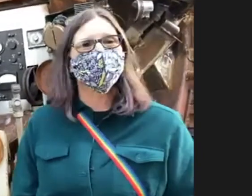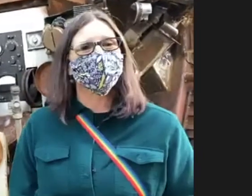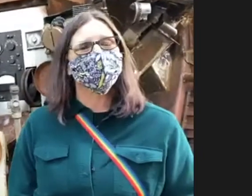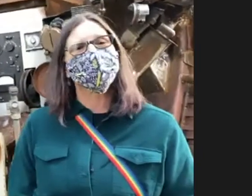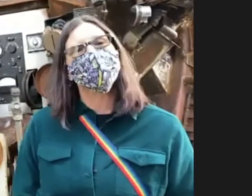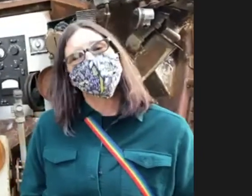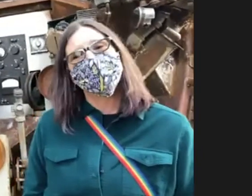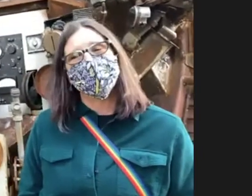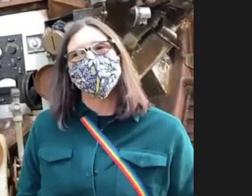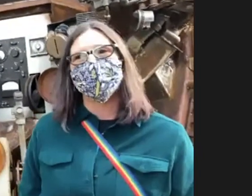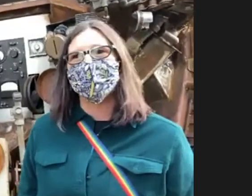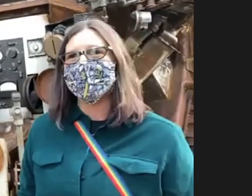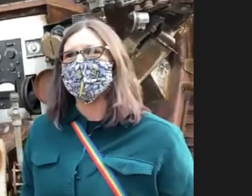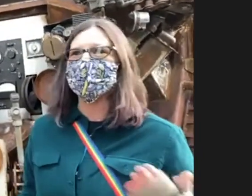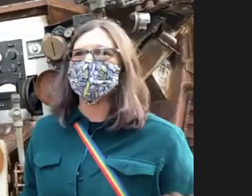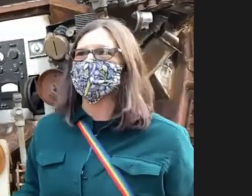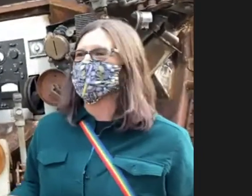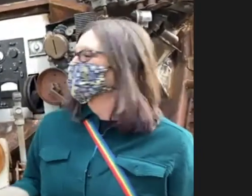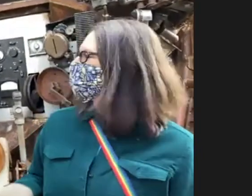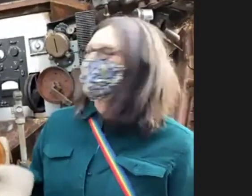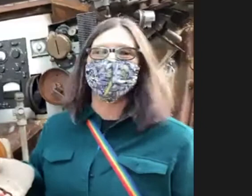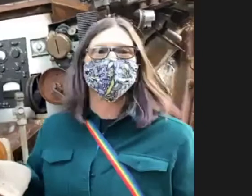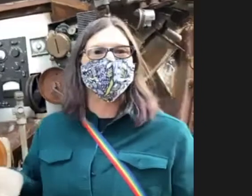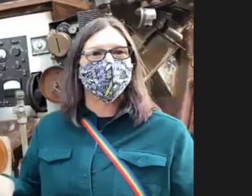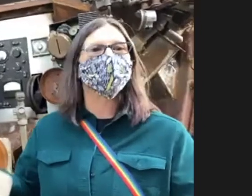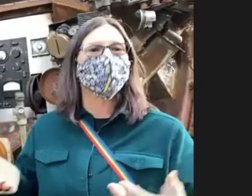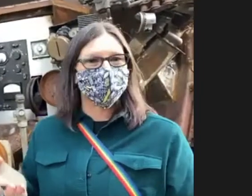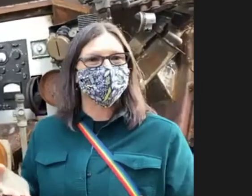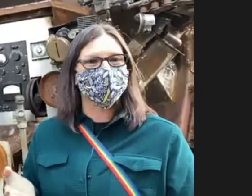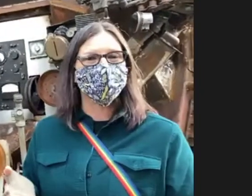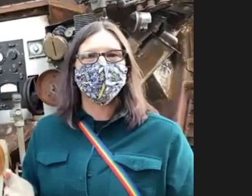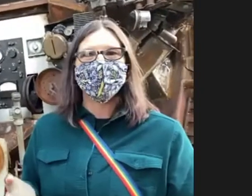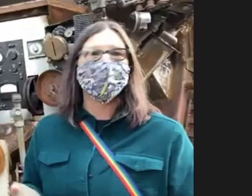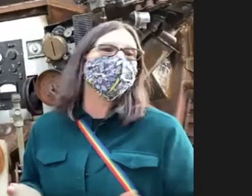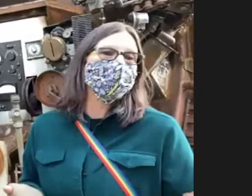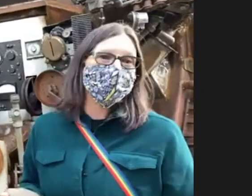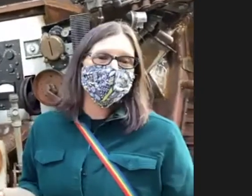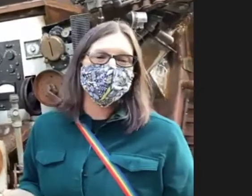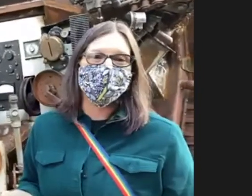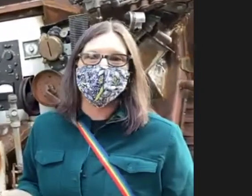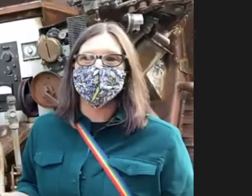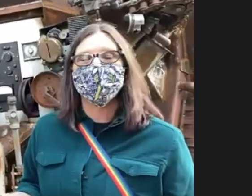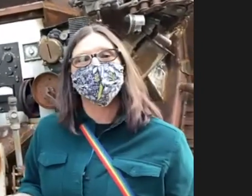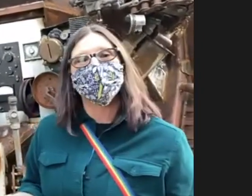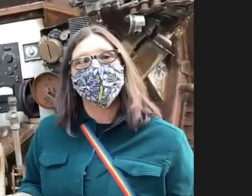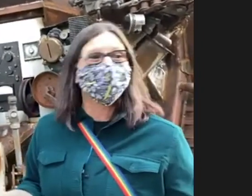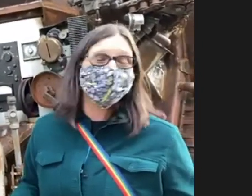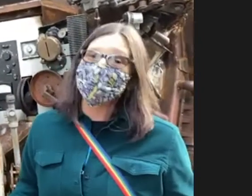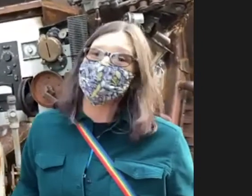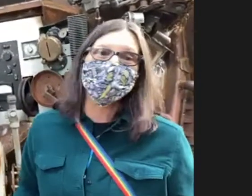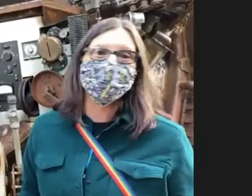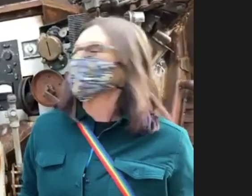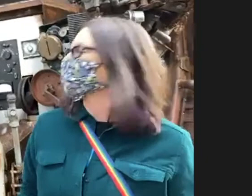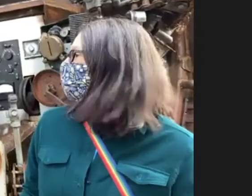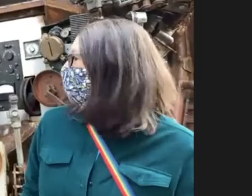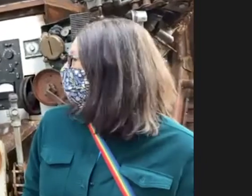Emily mentioned earlier, sometimes when businesses are taking materials out of the earth, they leave messes behind, and then nothing can